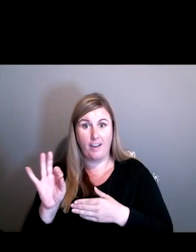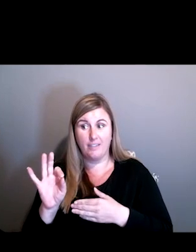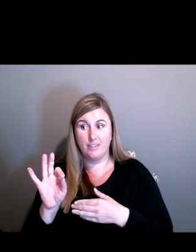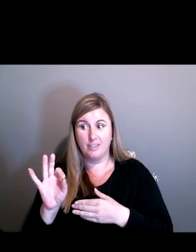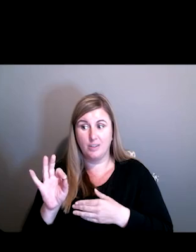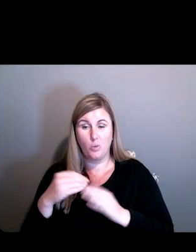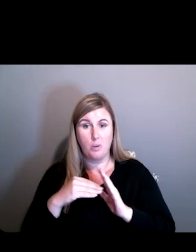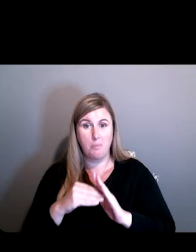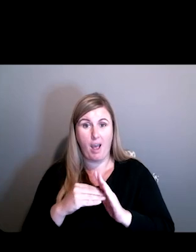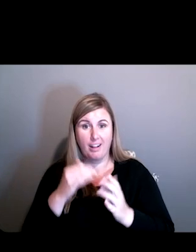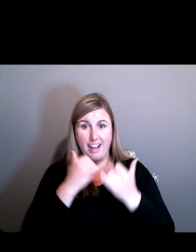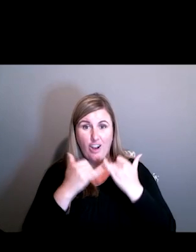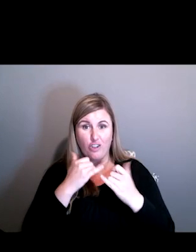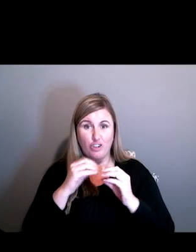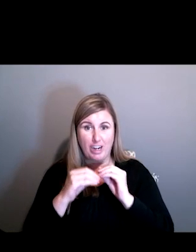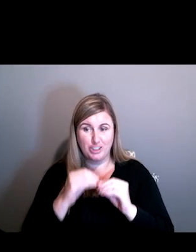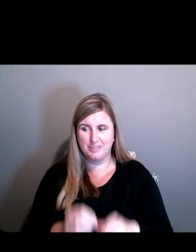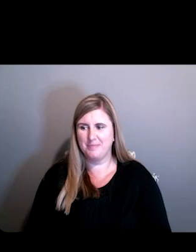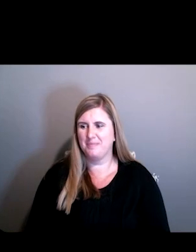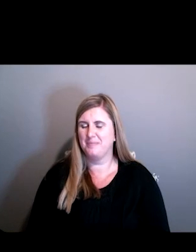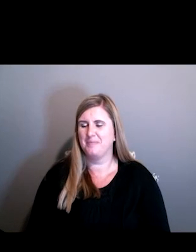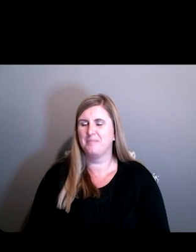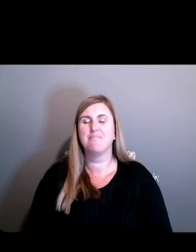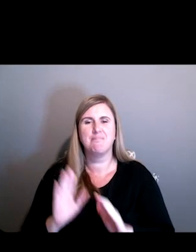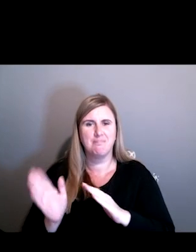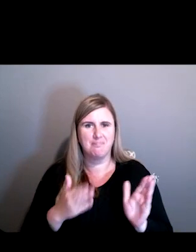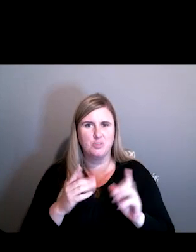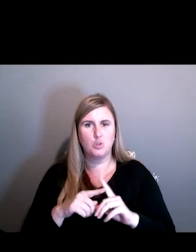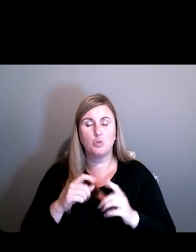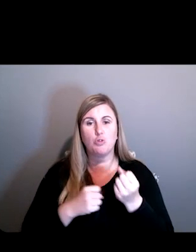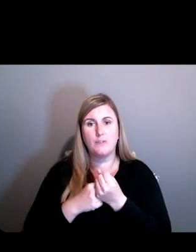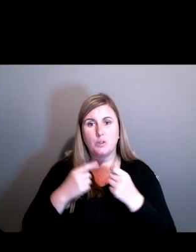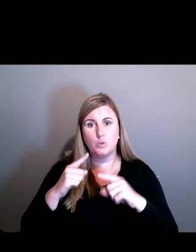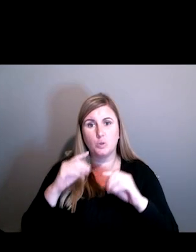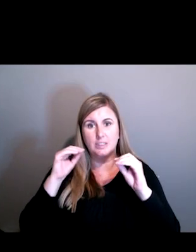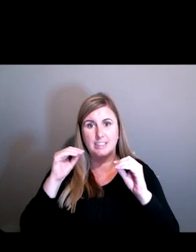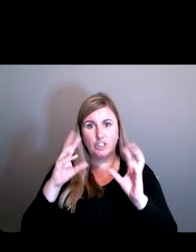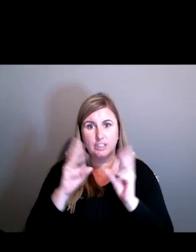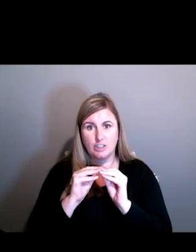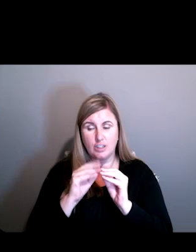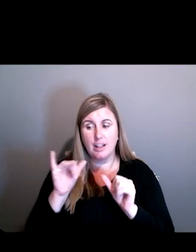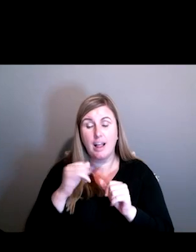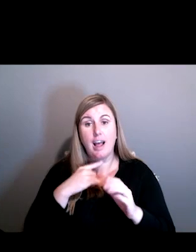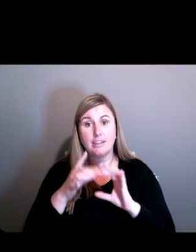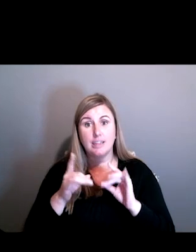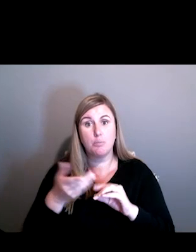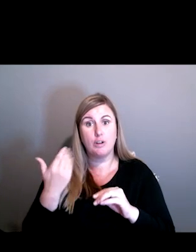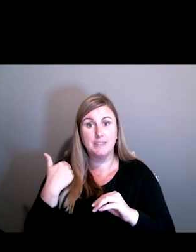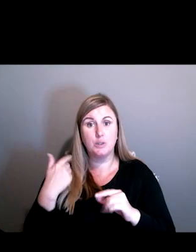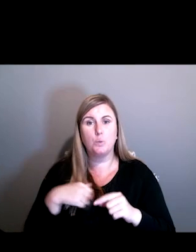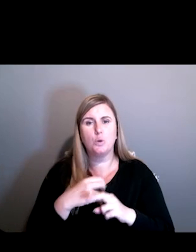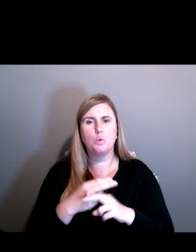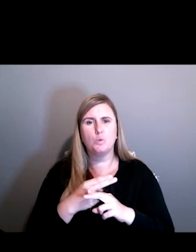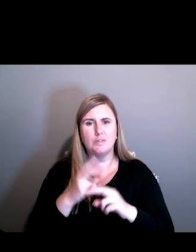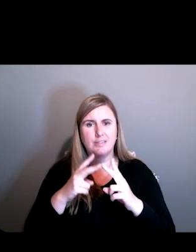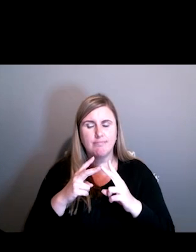It's a nice video of role modeling error correction. Okay, now let's move on to reinforcement during teaching sessions.